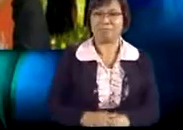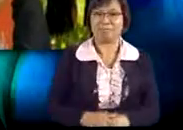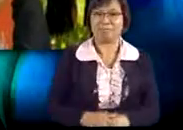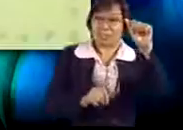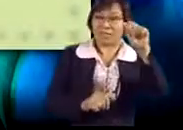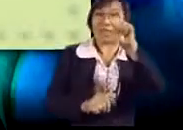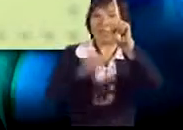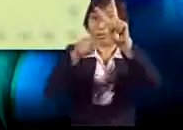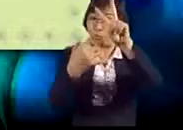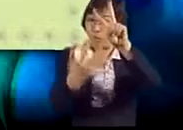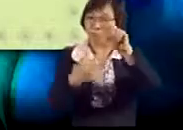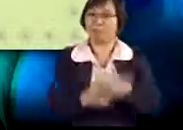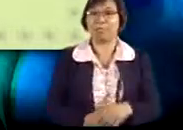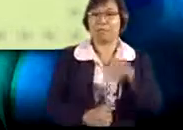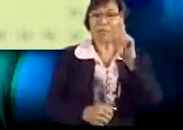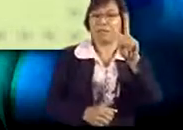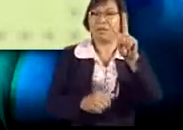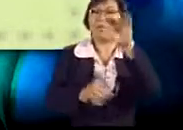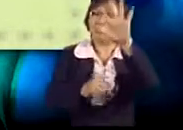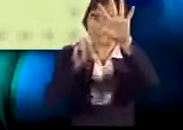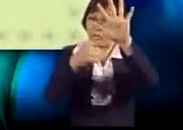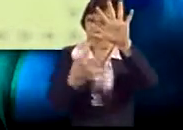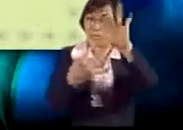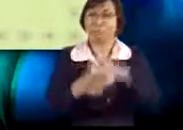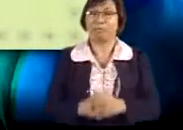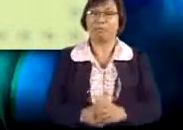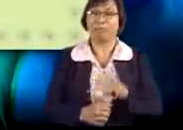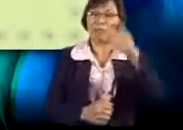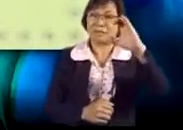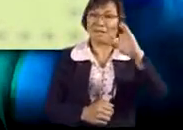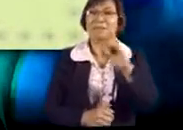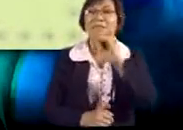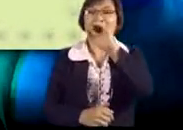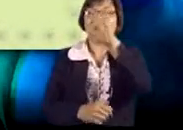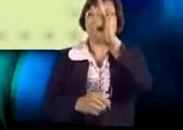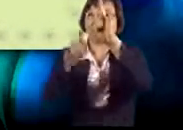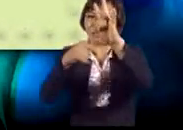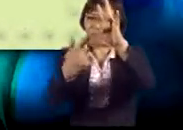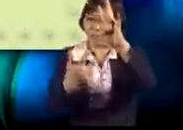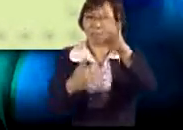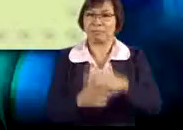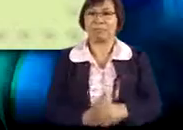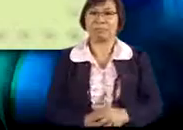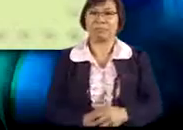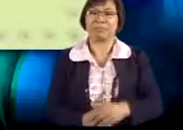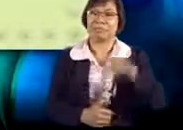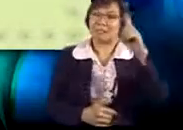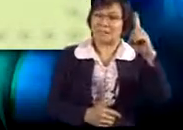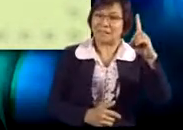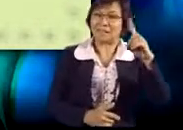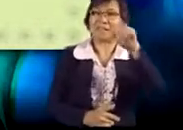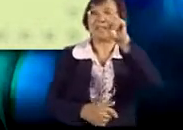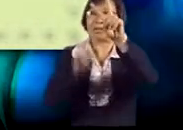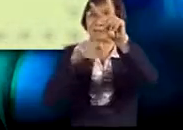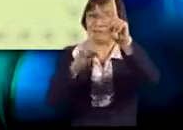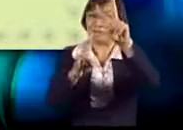A, 2 over 5, B, 5 over 4, C, 7 over 3, D,